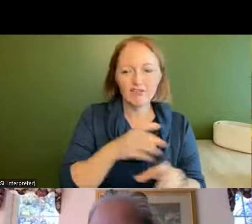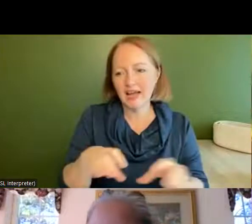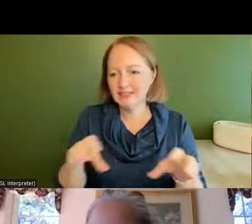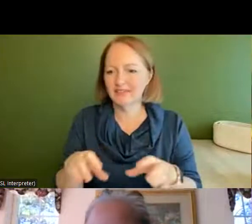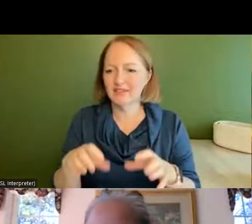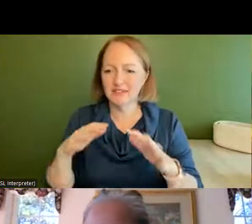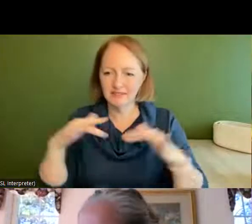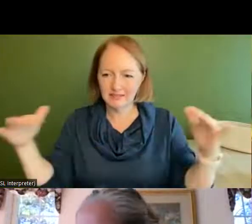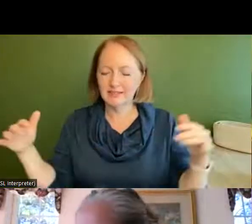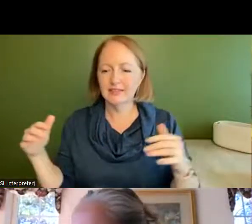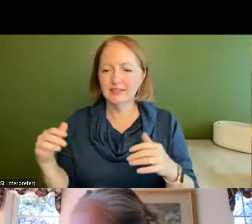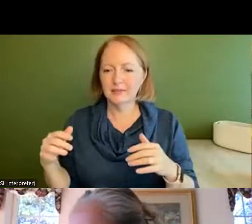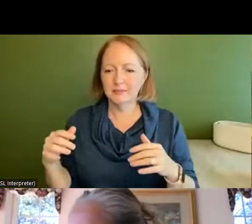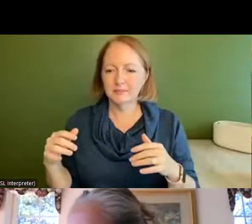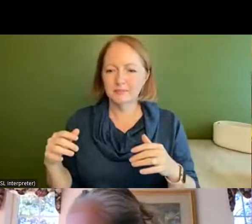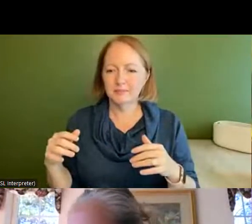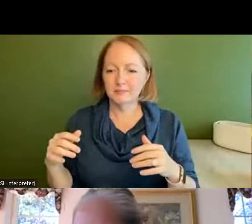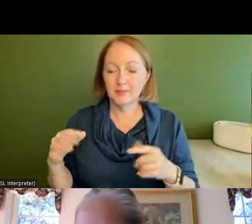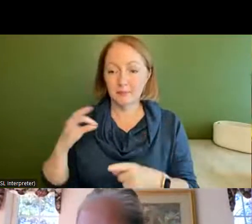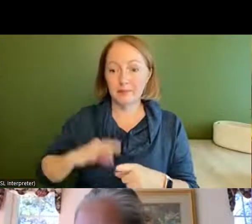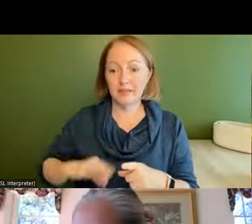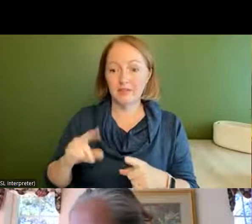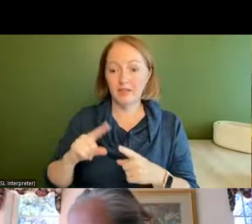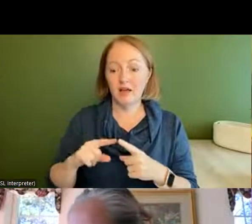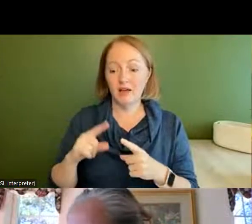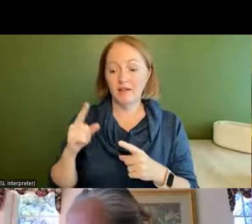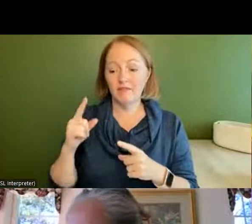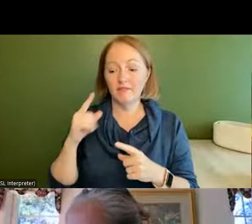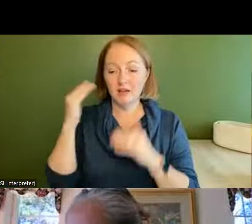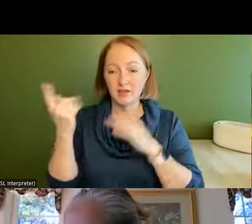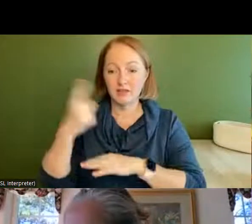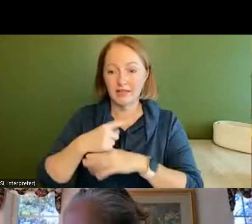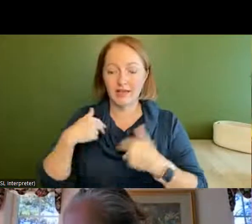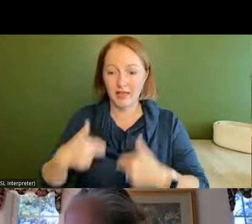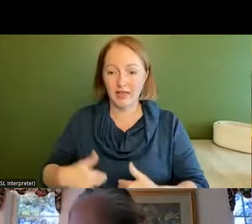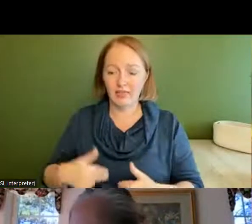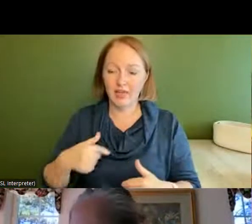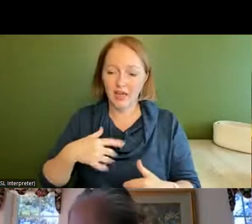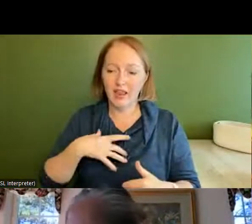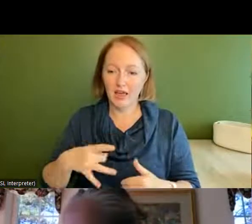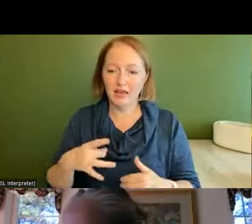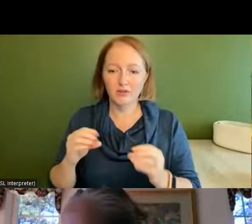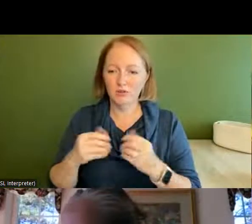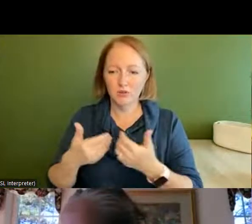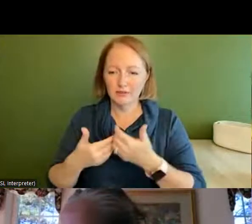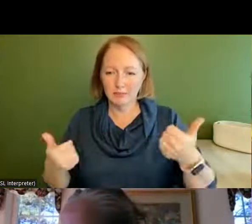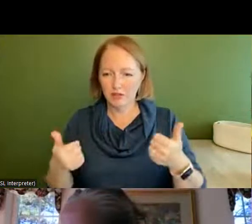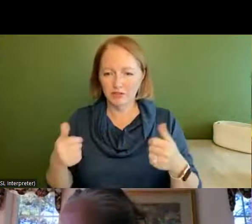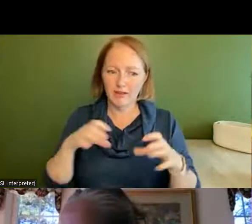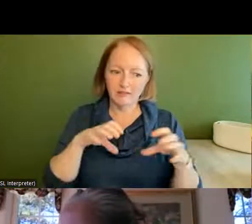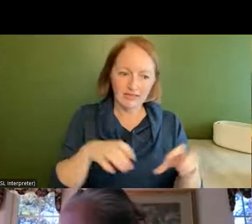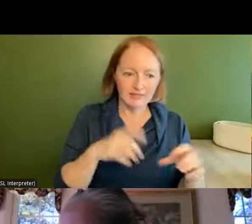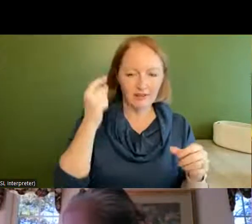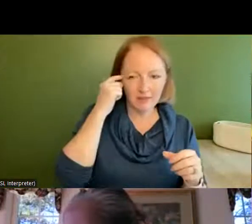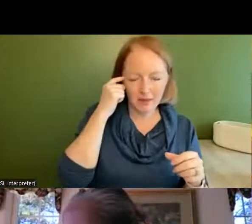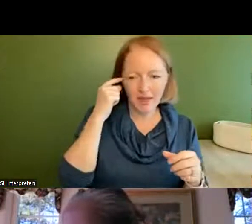and whatnot. And the benefit of adult day health, which I like, is that there is no separation of activities of the